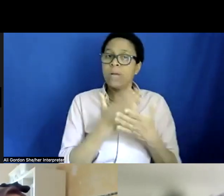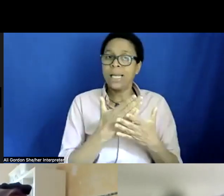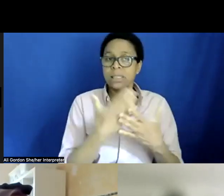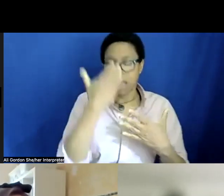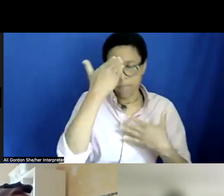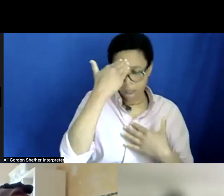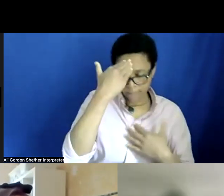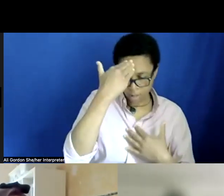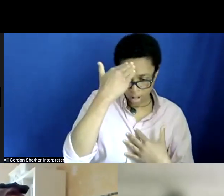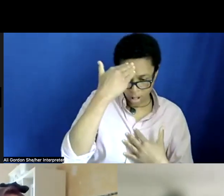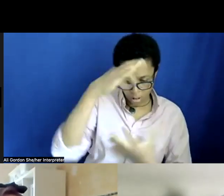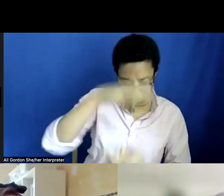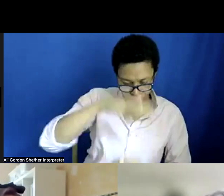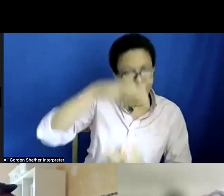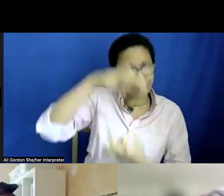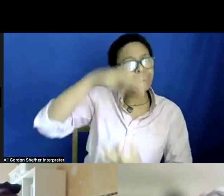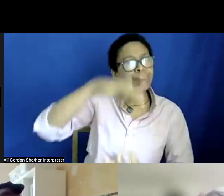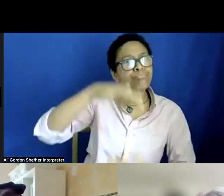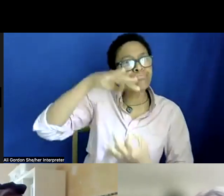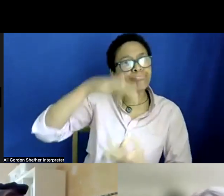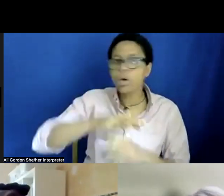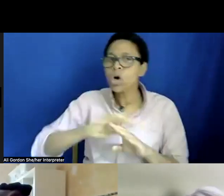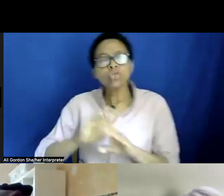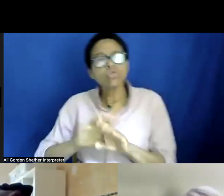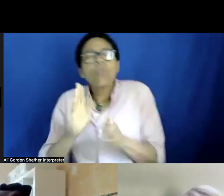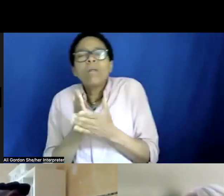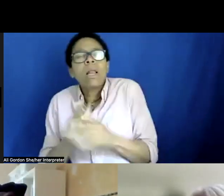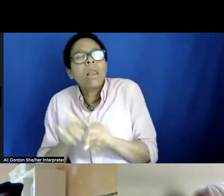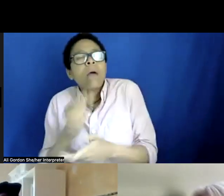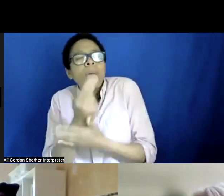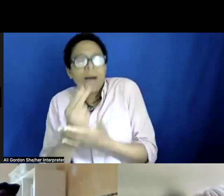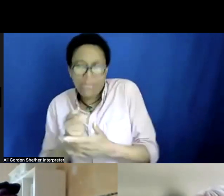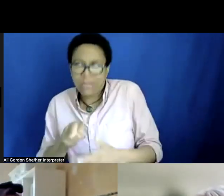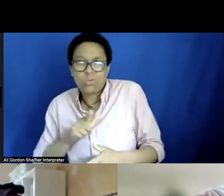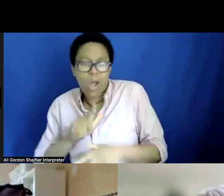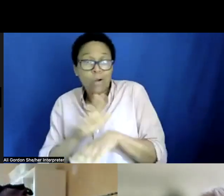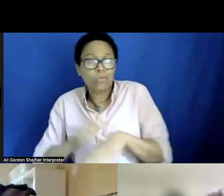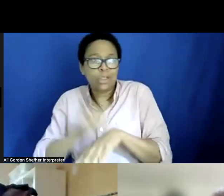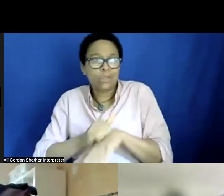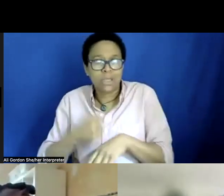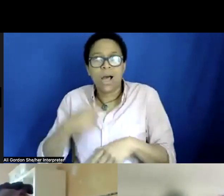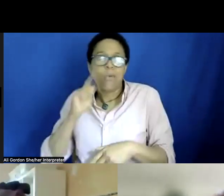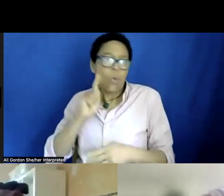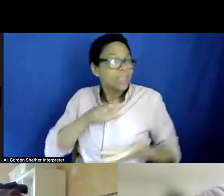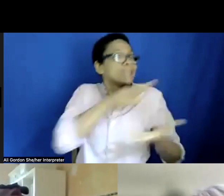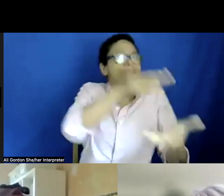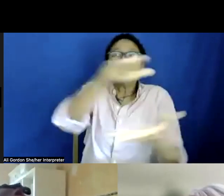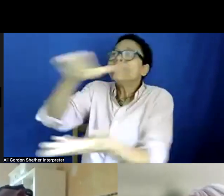but I enjoy creating them. So people always end up with blankets and stuff at Christmas. So beware.